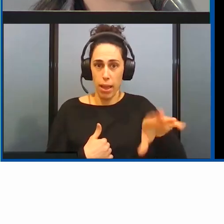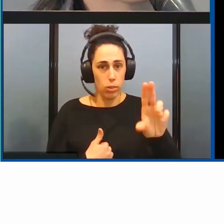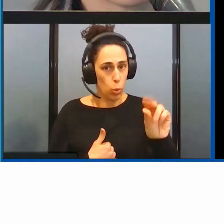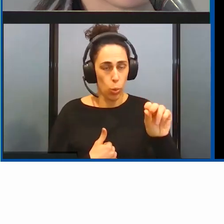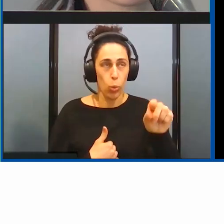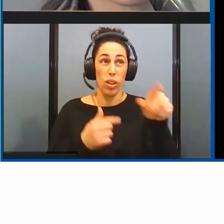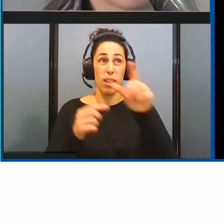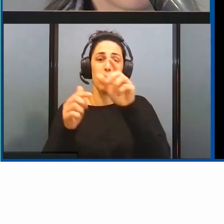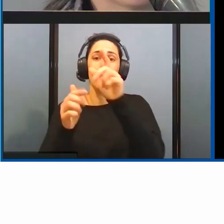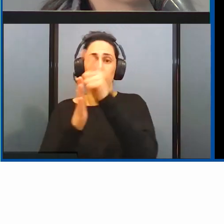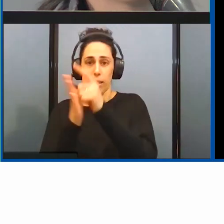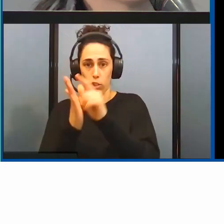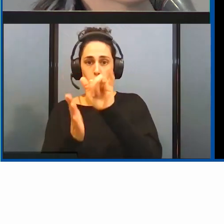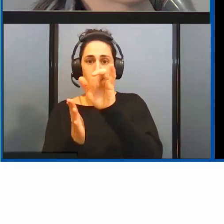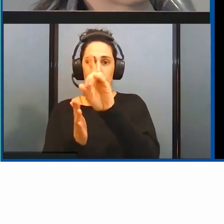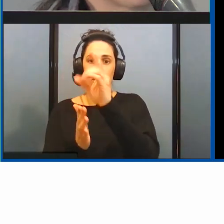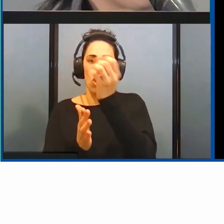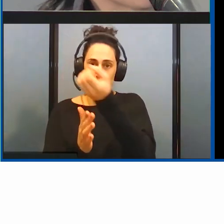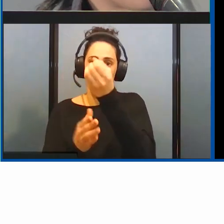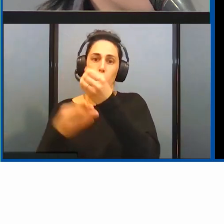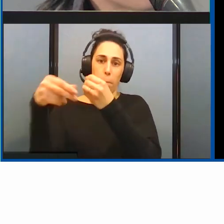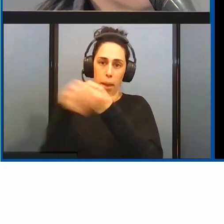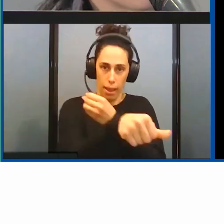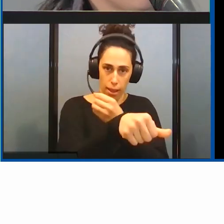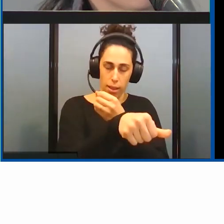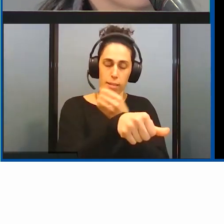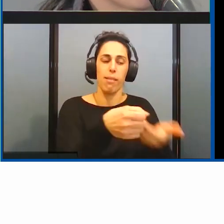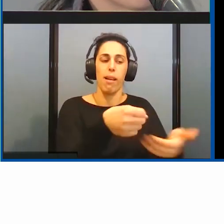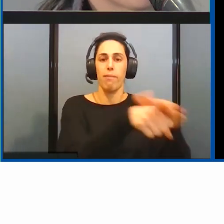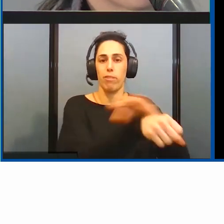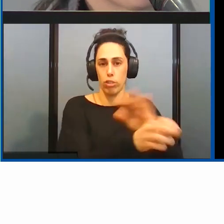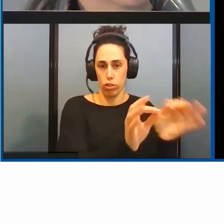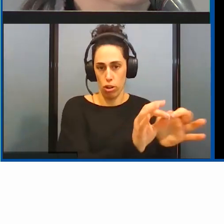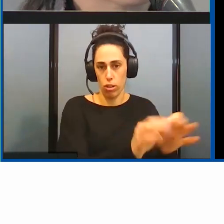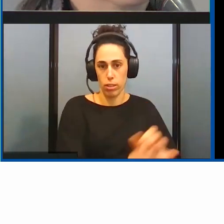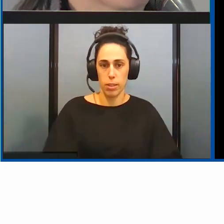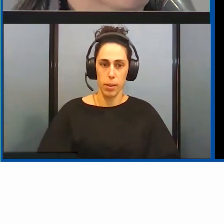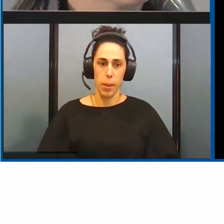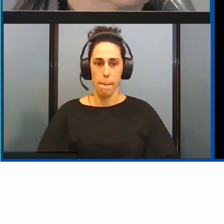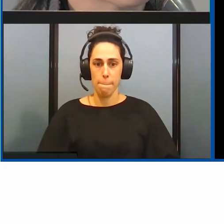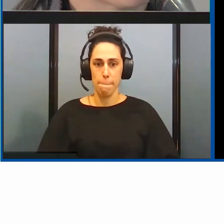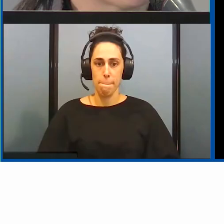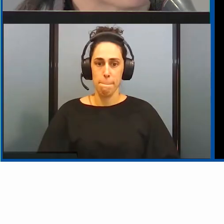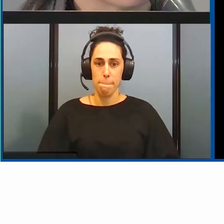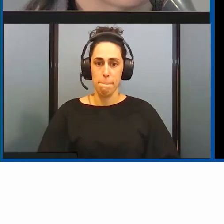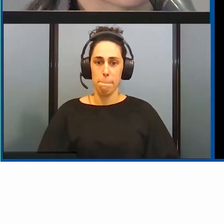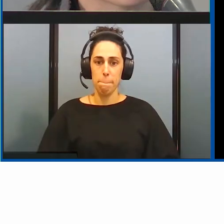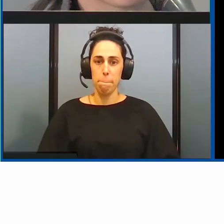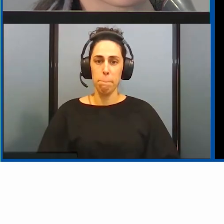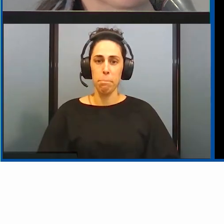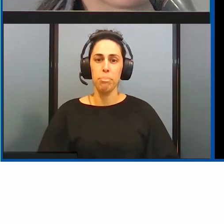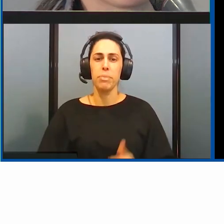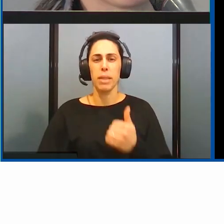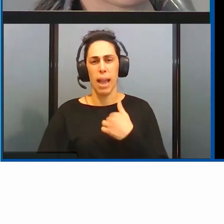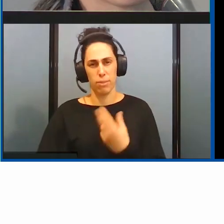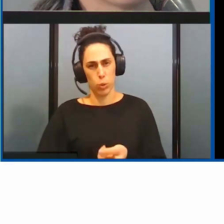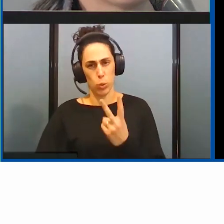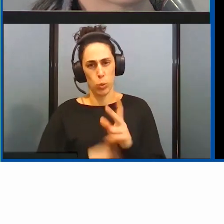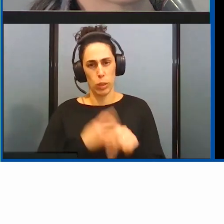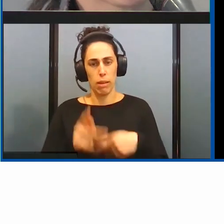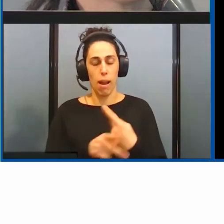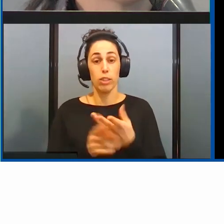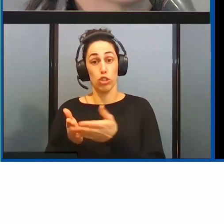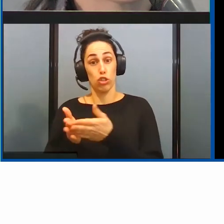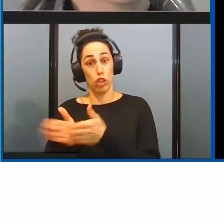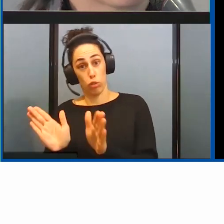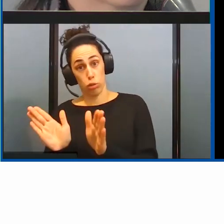In the legal clinics, the ones that are funded by Legal Aid Ontario, there's two different kinds. There's the general ones and the specialties.